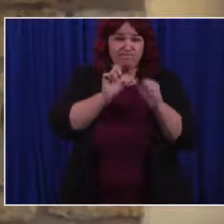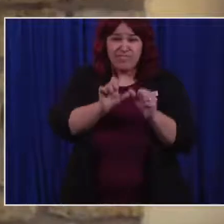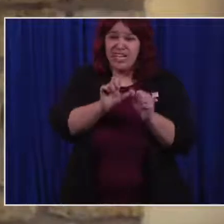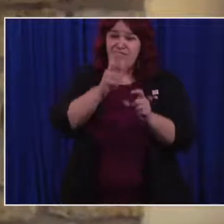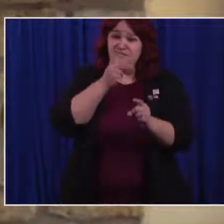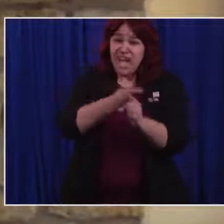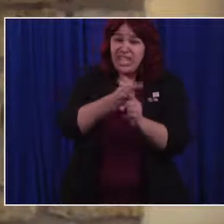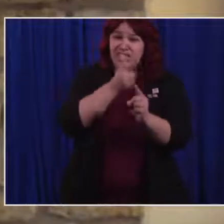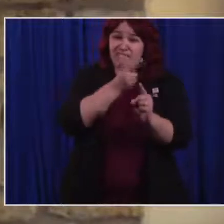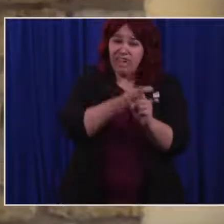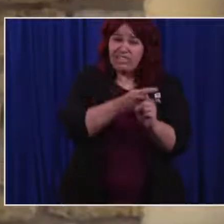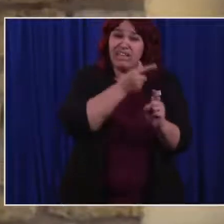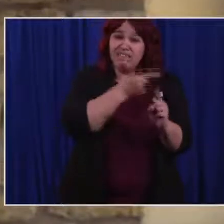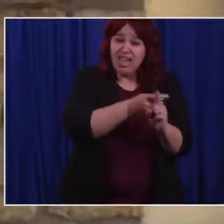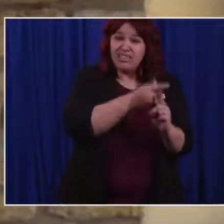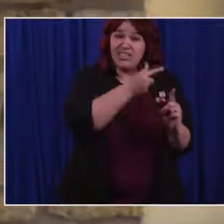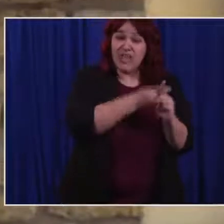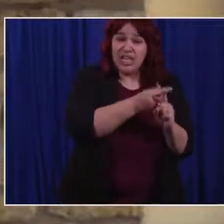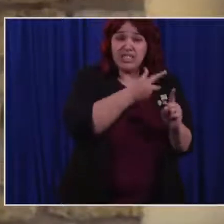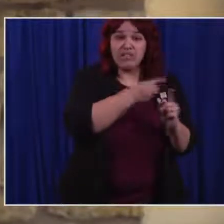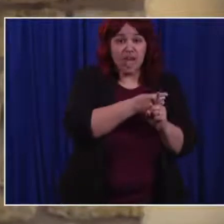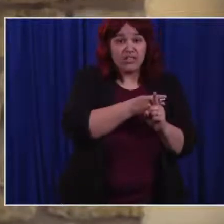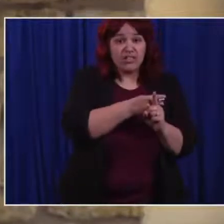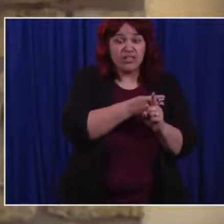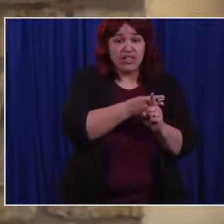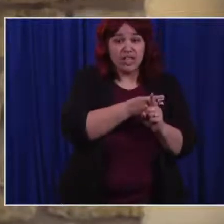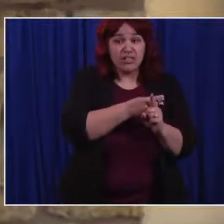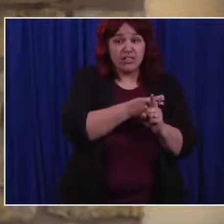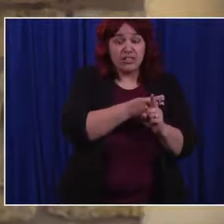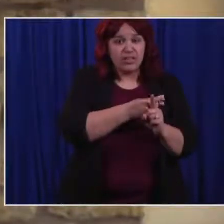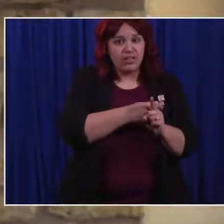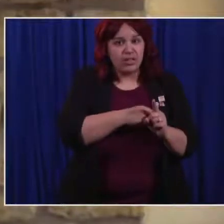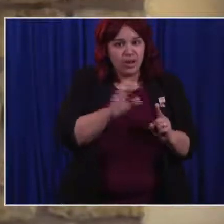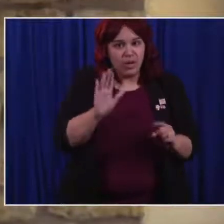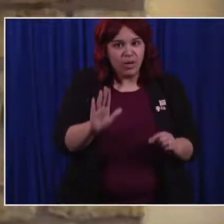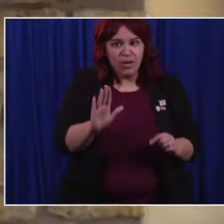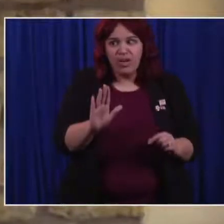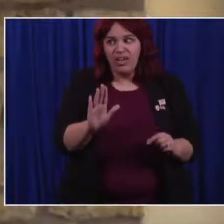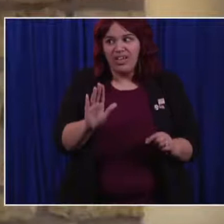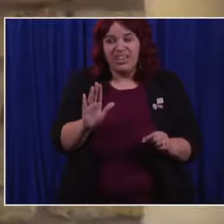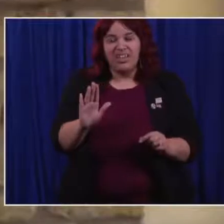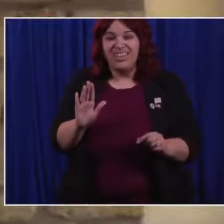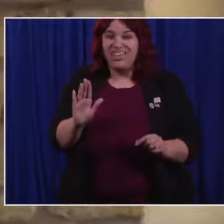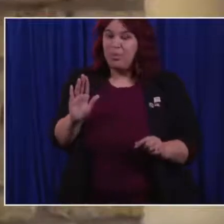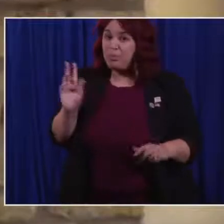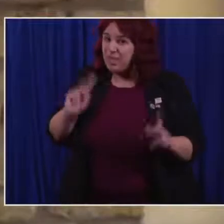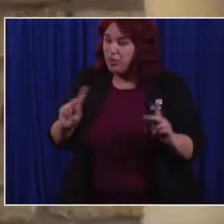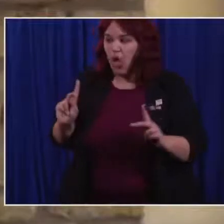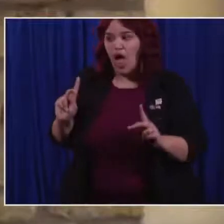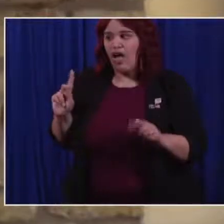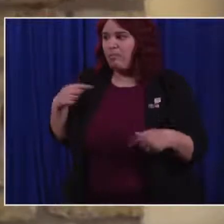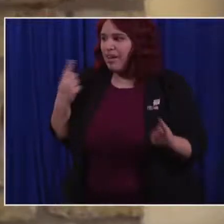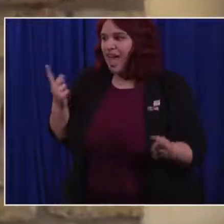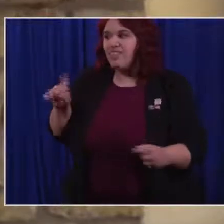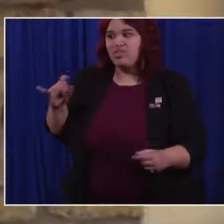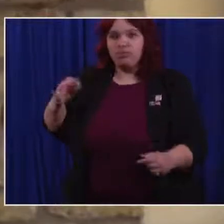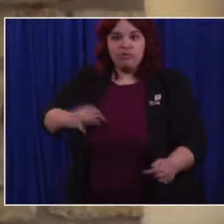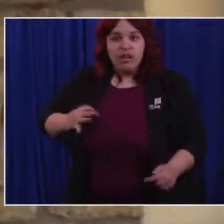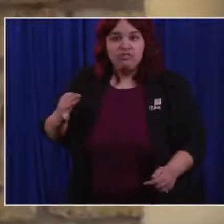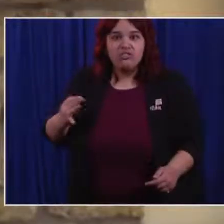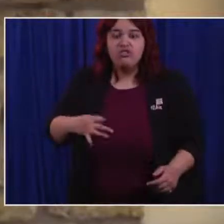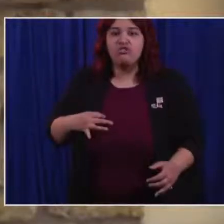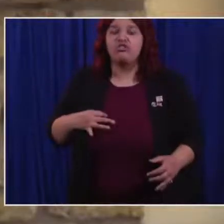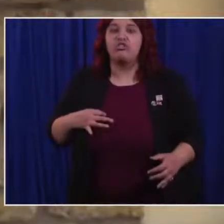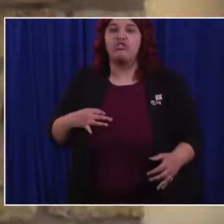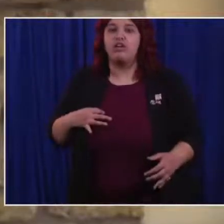there. This is not the governor doing it. This is a lot of volunteers out there, a lot of great health workers, a